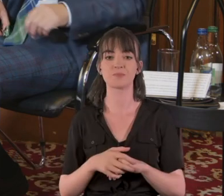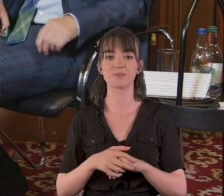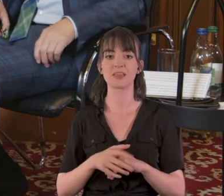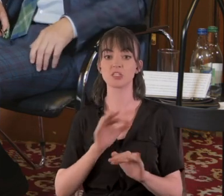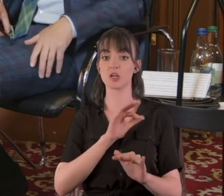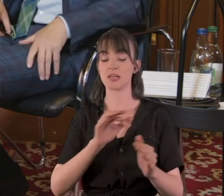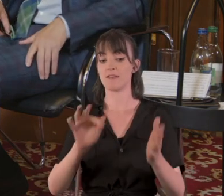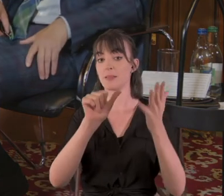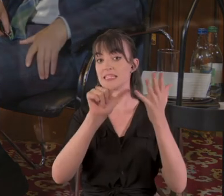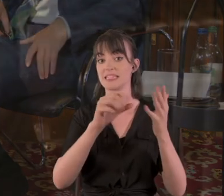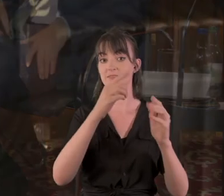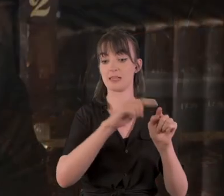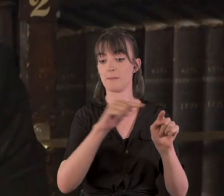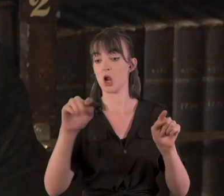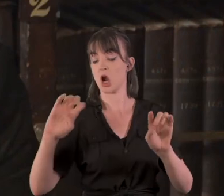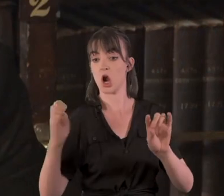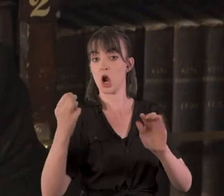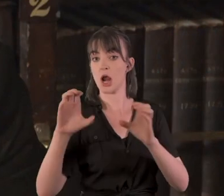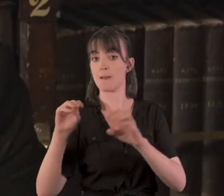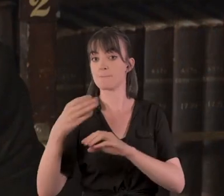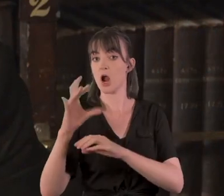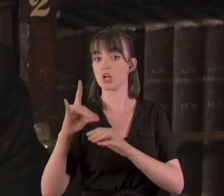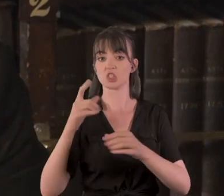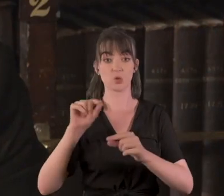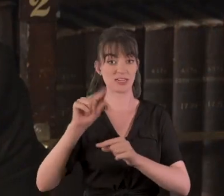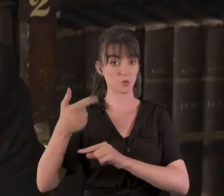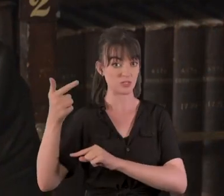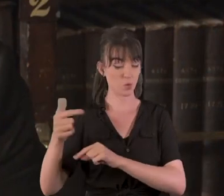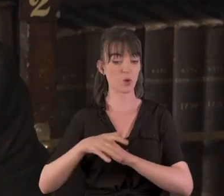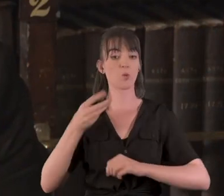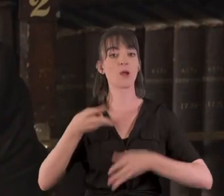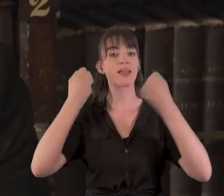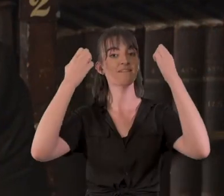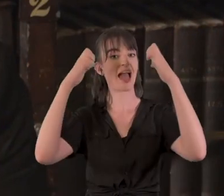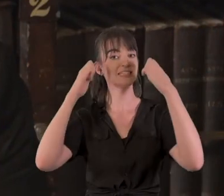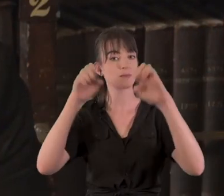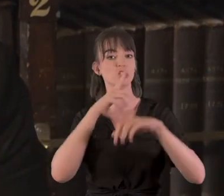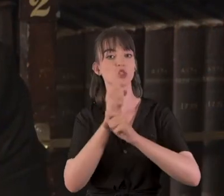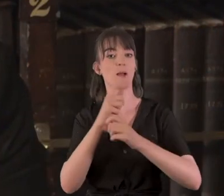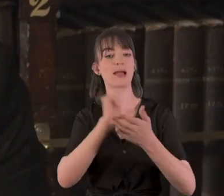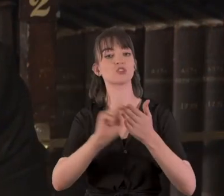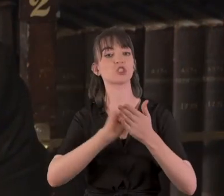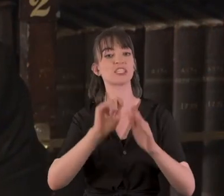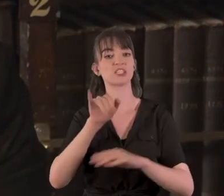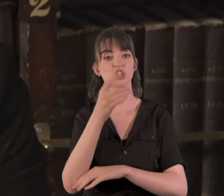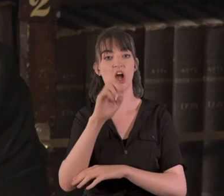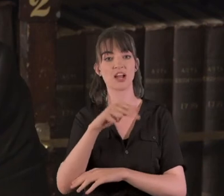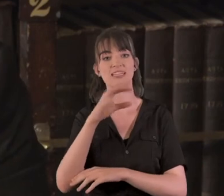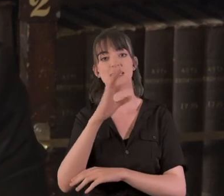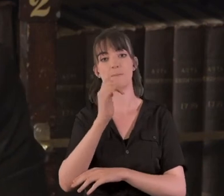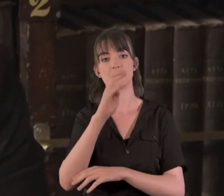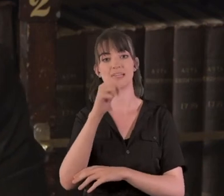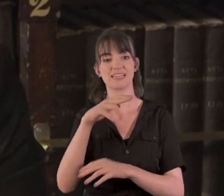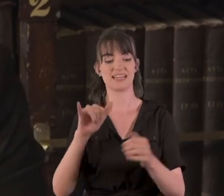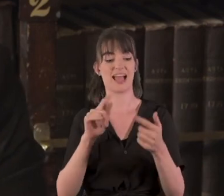of December until early March 2022, the exhibition on the treaty, which John Gibney and Michael and others have been involved in, and